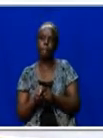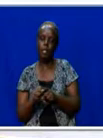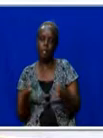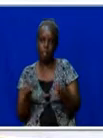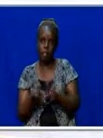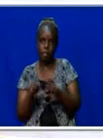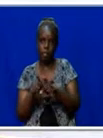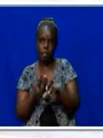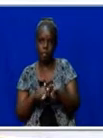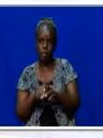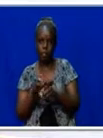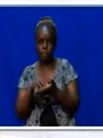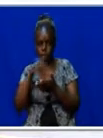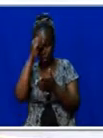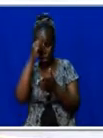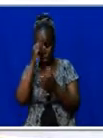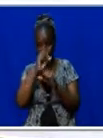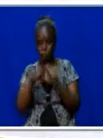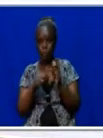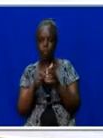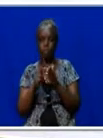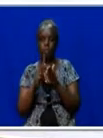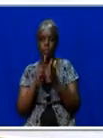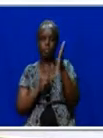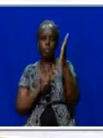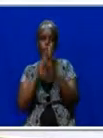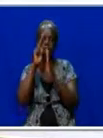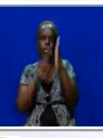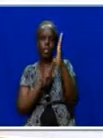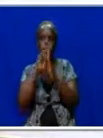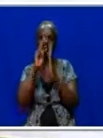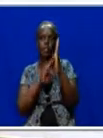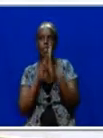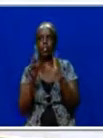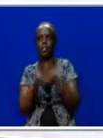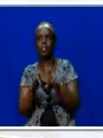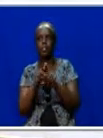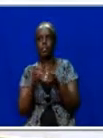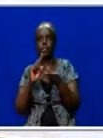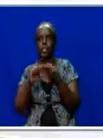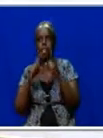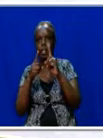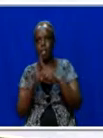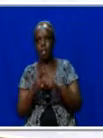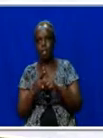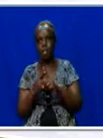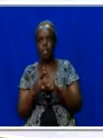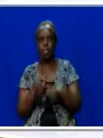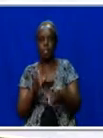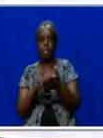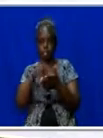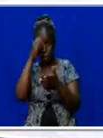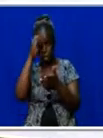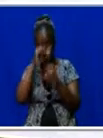same time, we looked at variance and the standard deviation as measures of dispersion. When we look at those